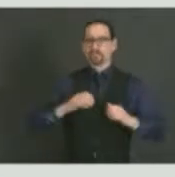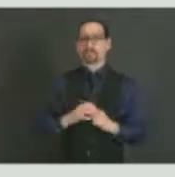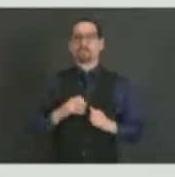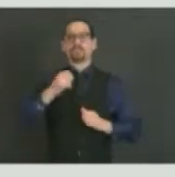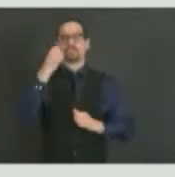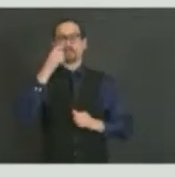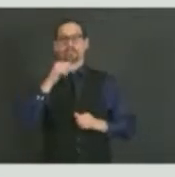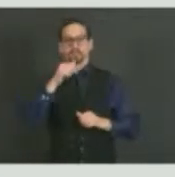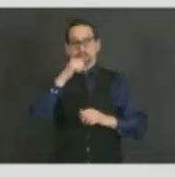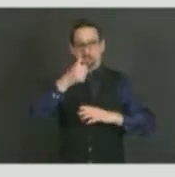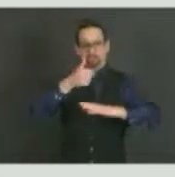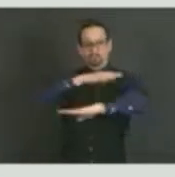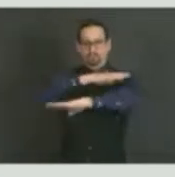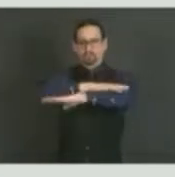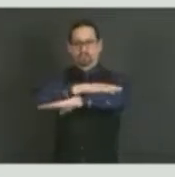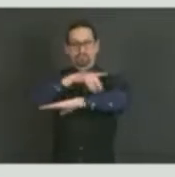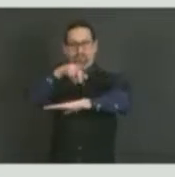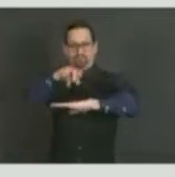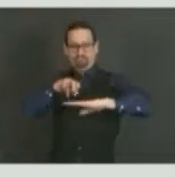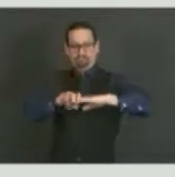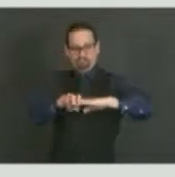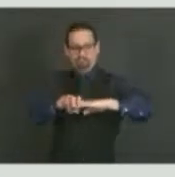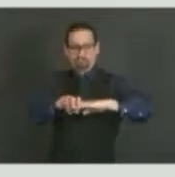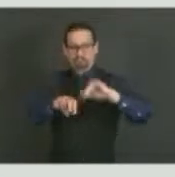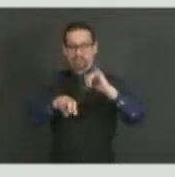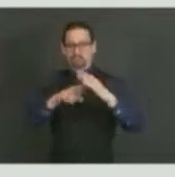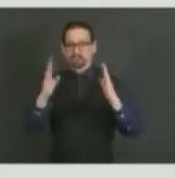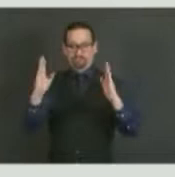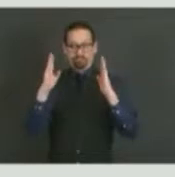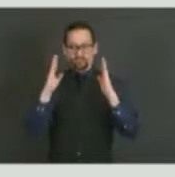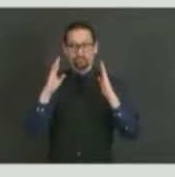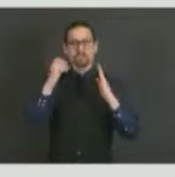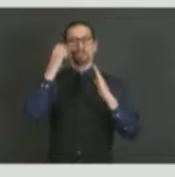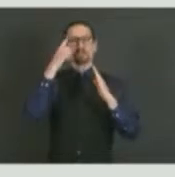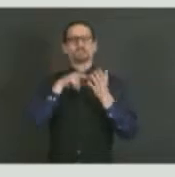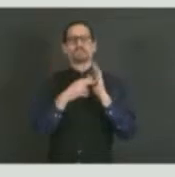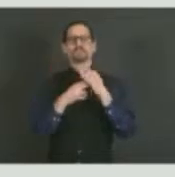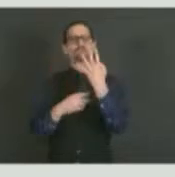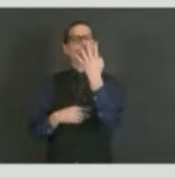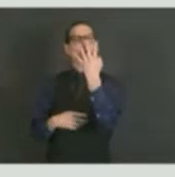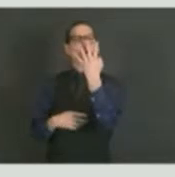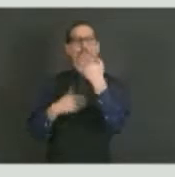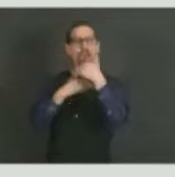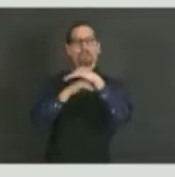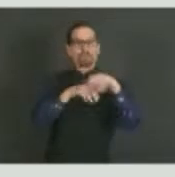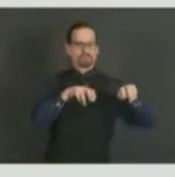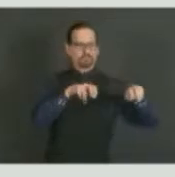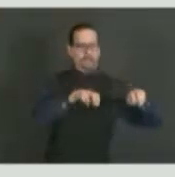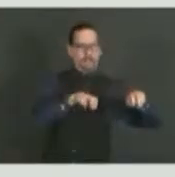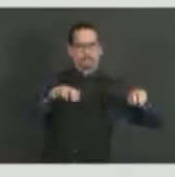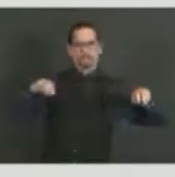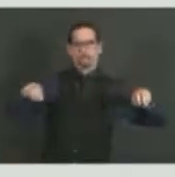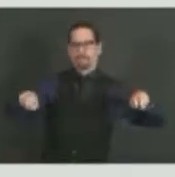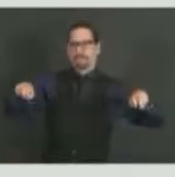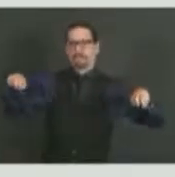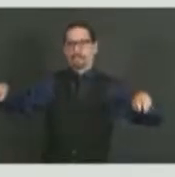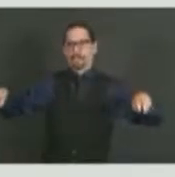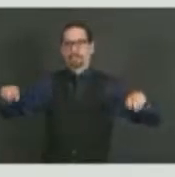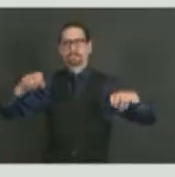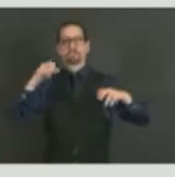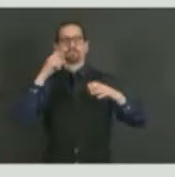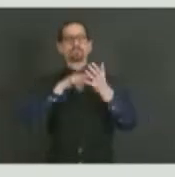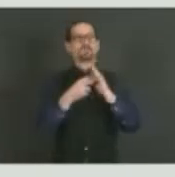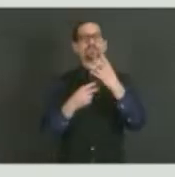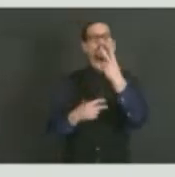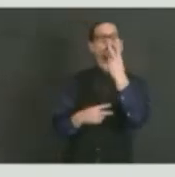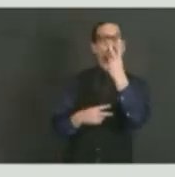less, with no more than 2 households per party. There is a spacing requirement.